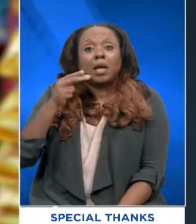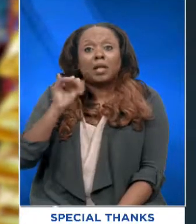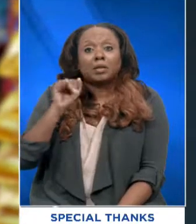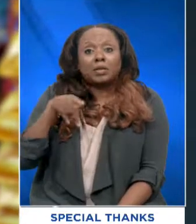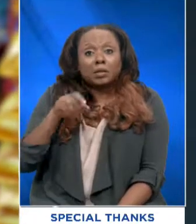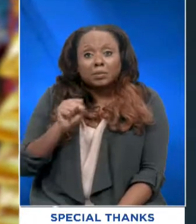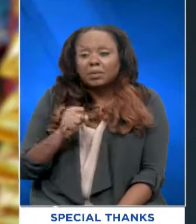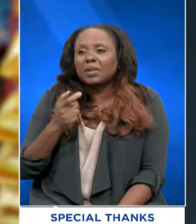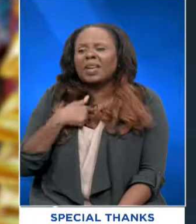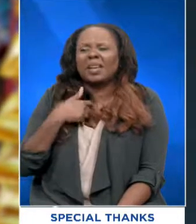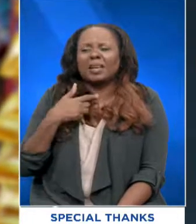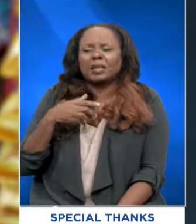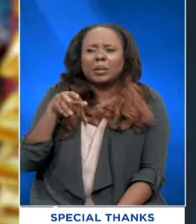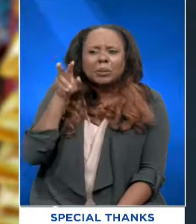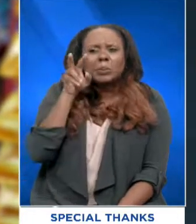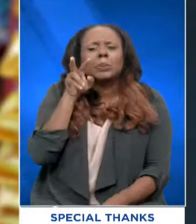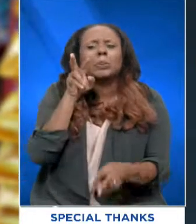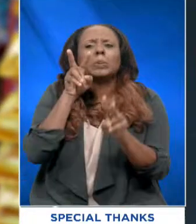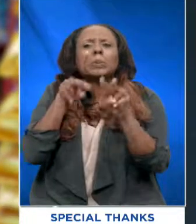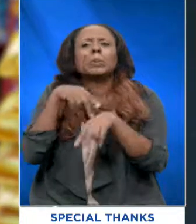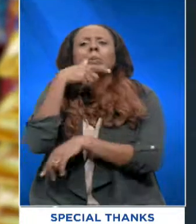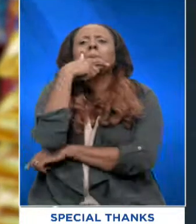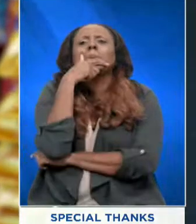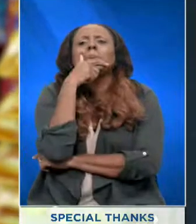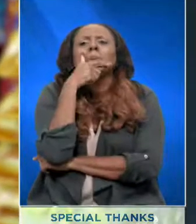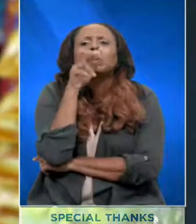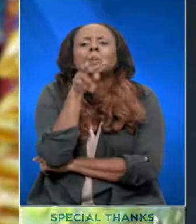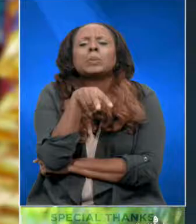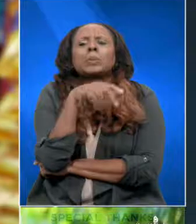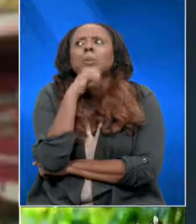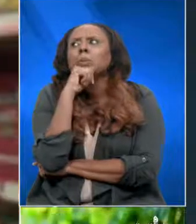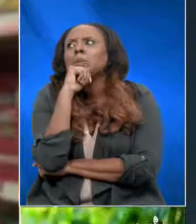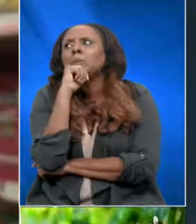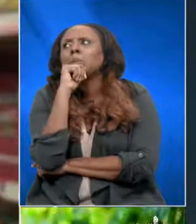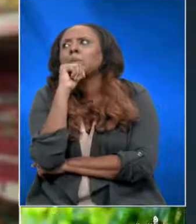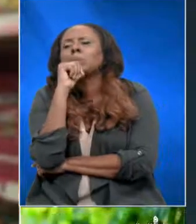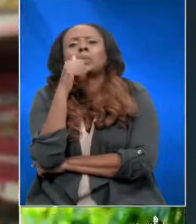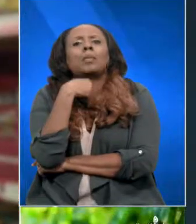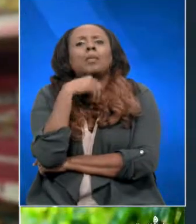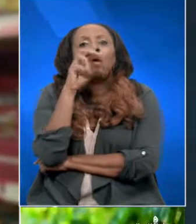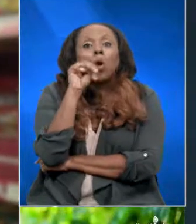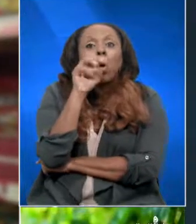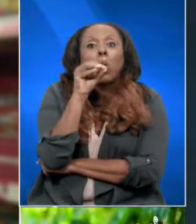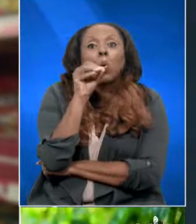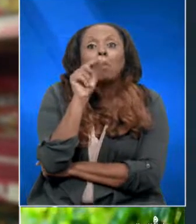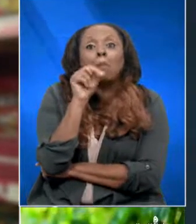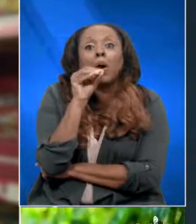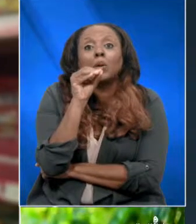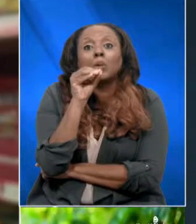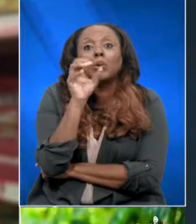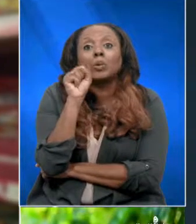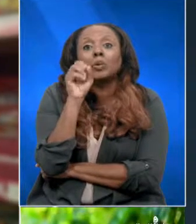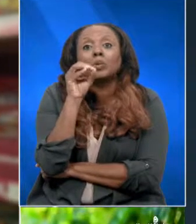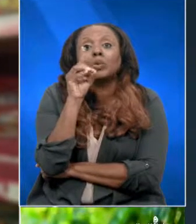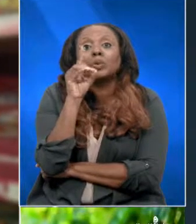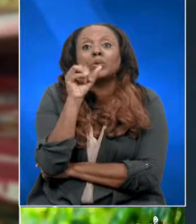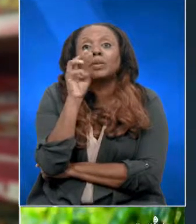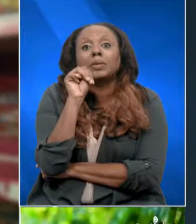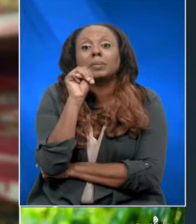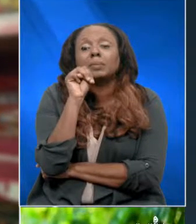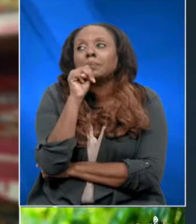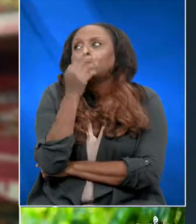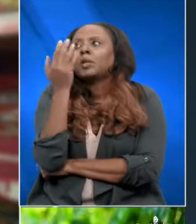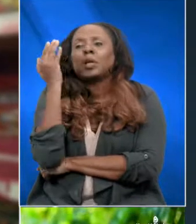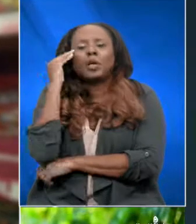tend to choose the chips that do not have the monosodium glutamate in it. You do have chips and cookies and crackers, etc. You know, the crackers